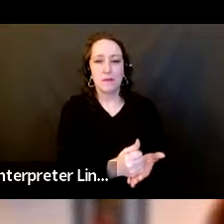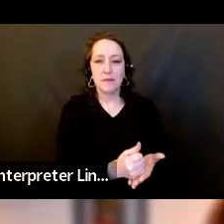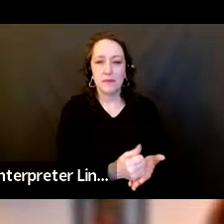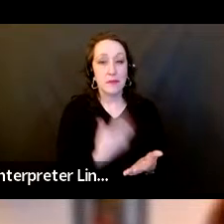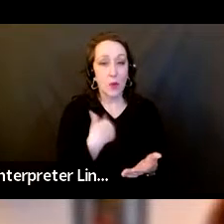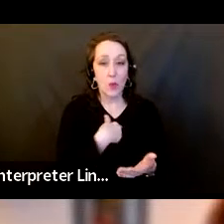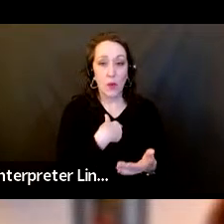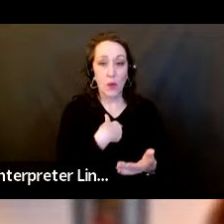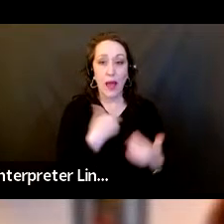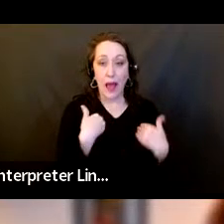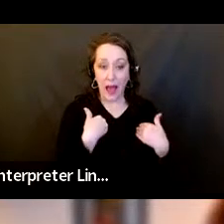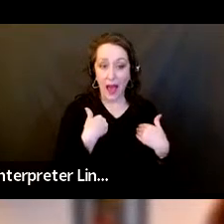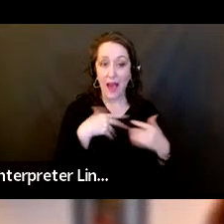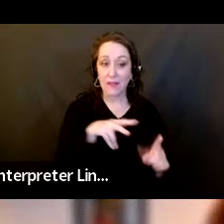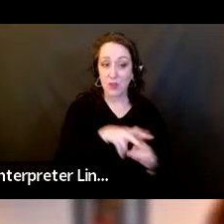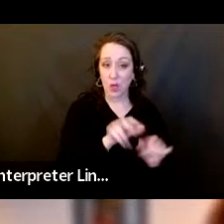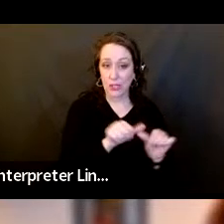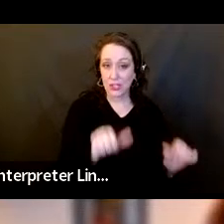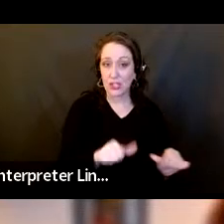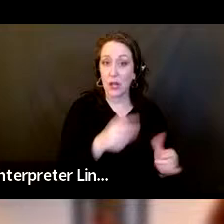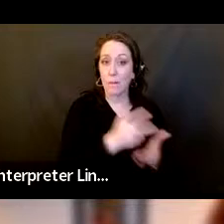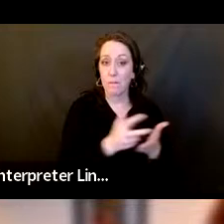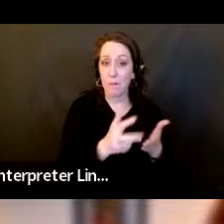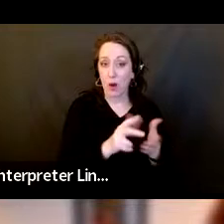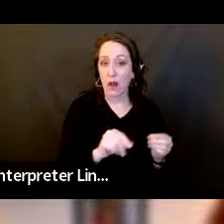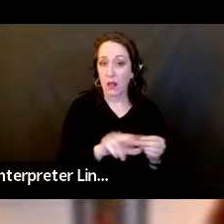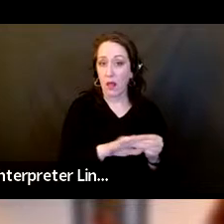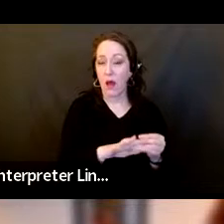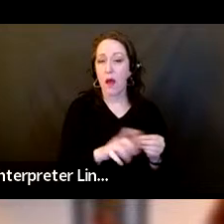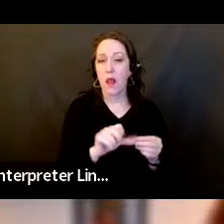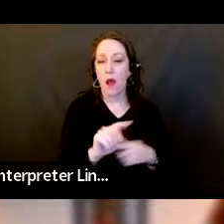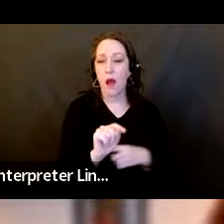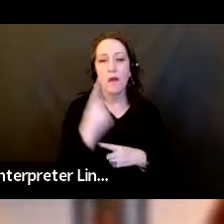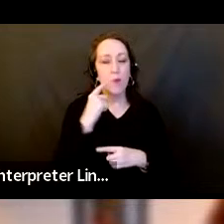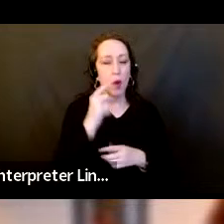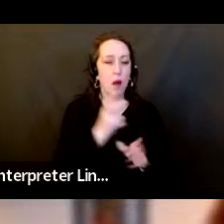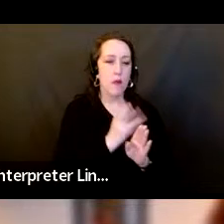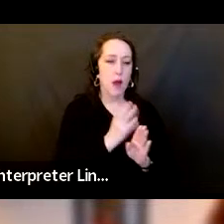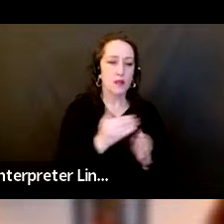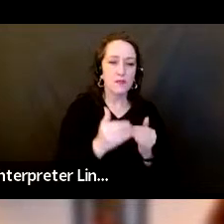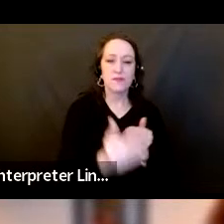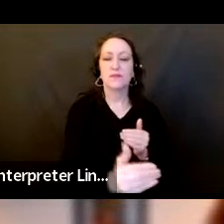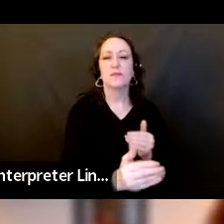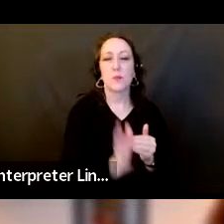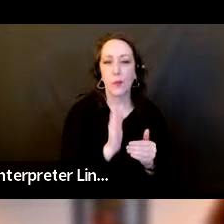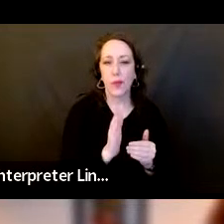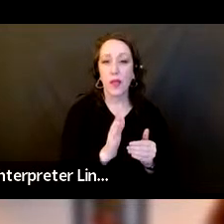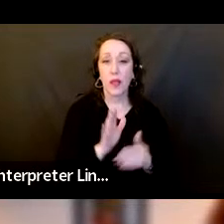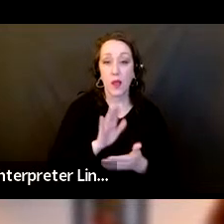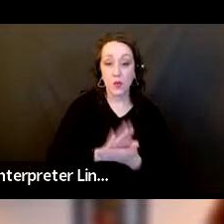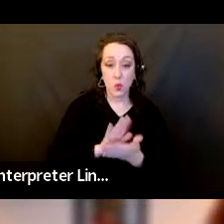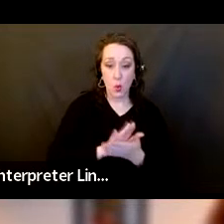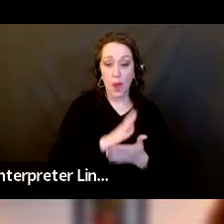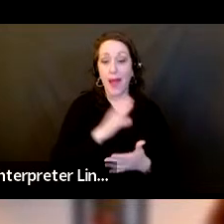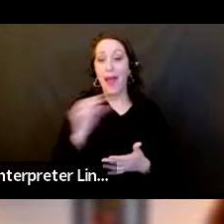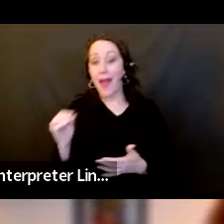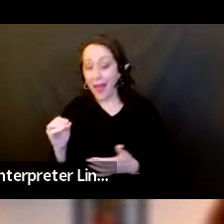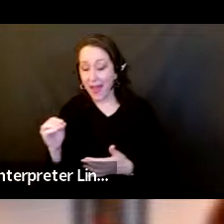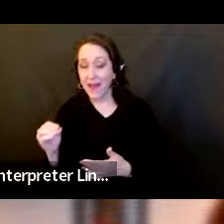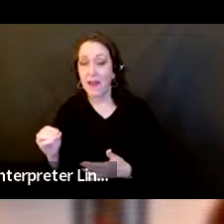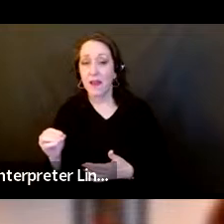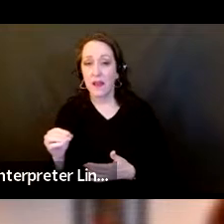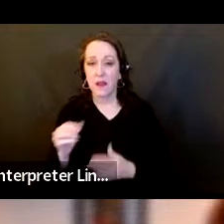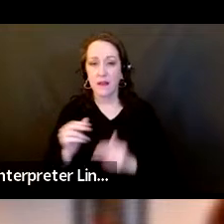going to have charging stations in the parking lots for buses going forward. At schools and at